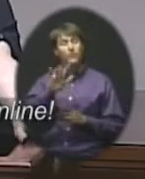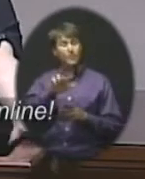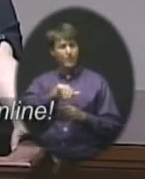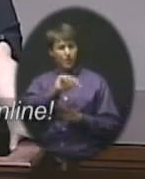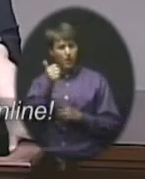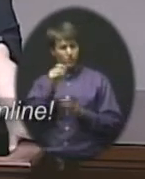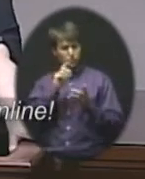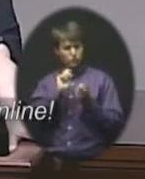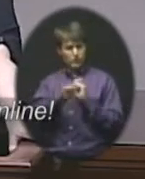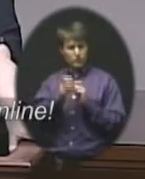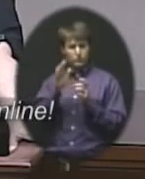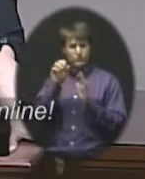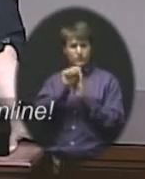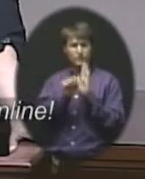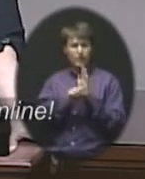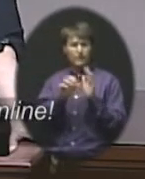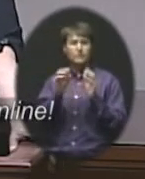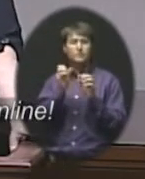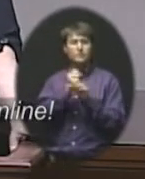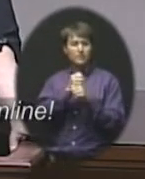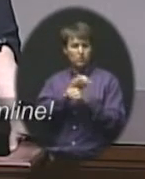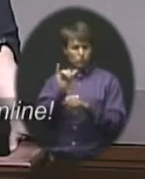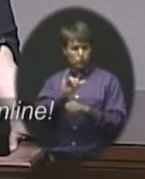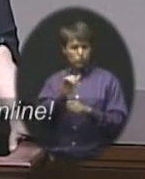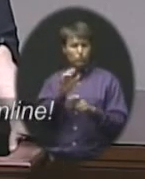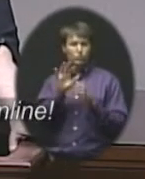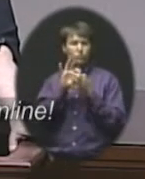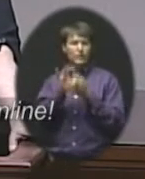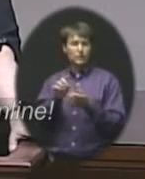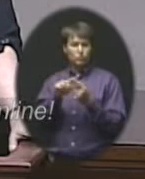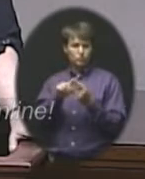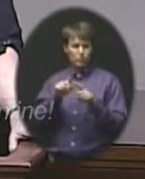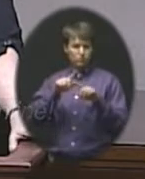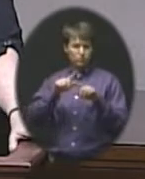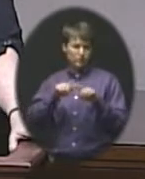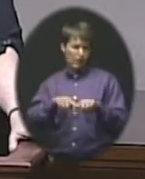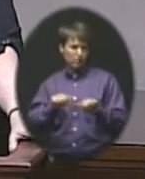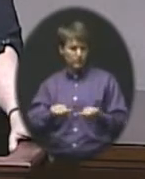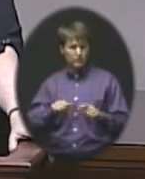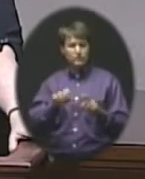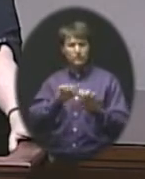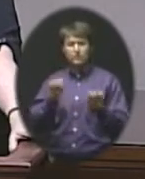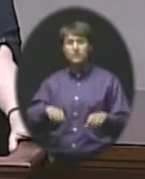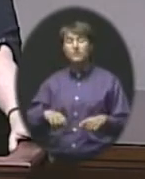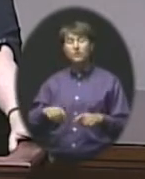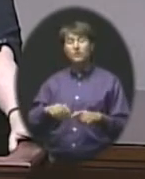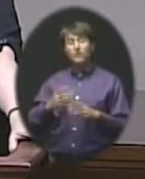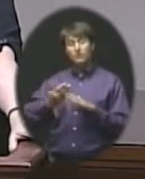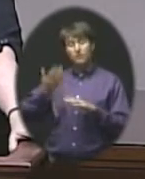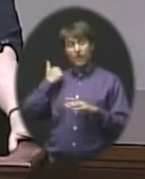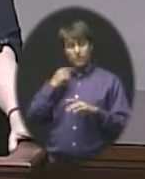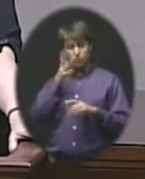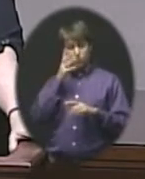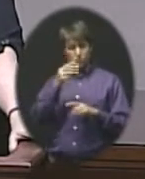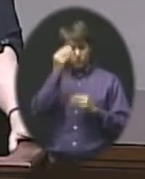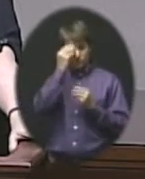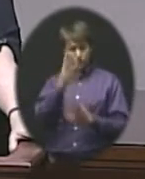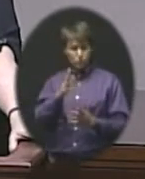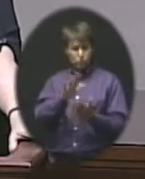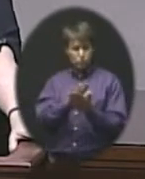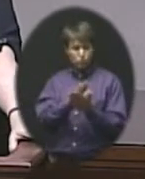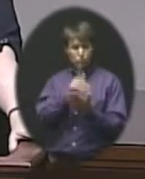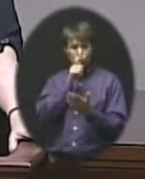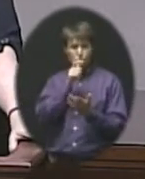changes that the state has made in relationship to their accountability system. In the past, we would share with you schools that have achieved a standard